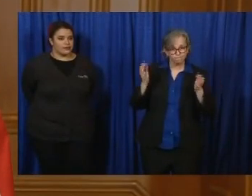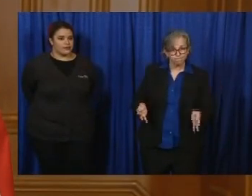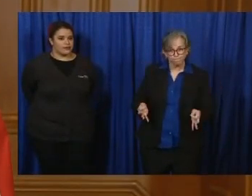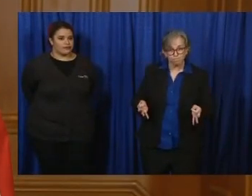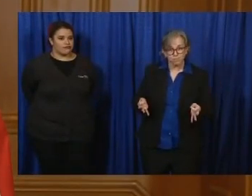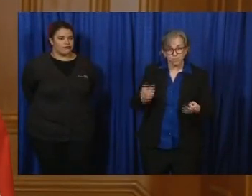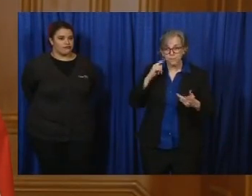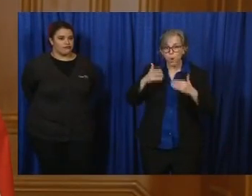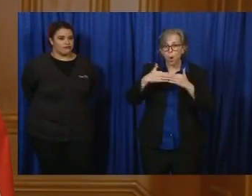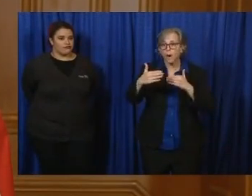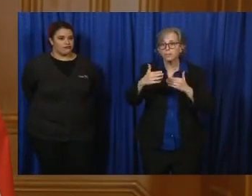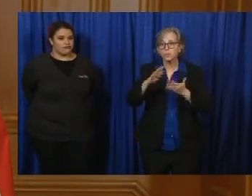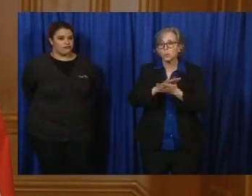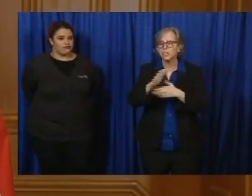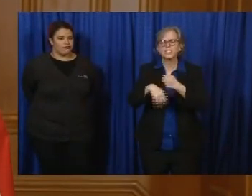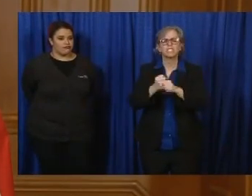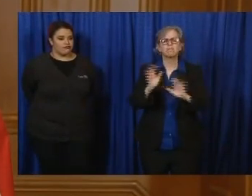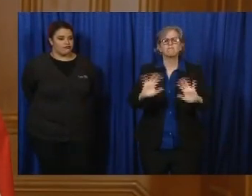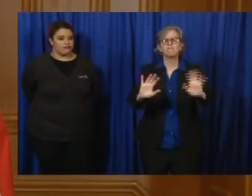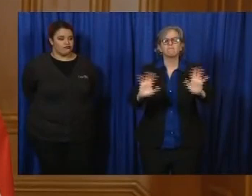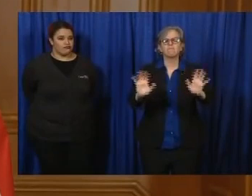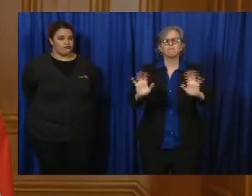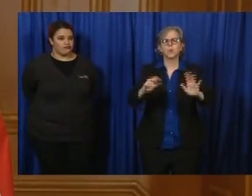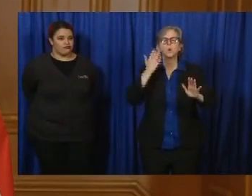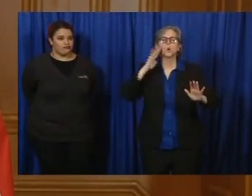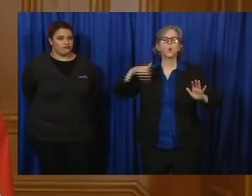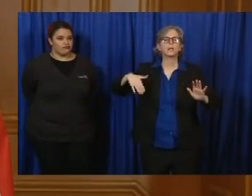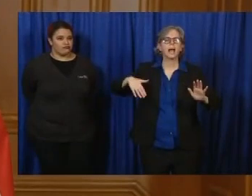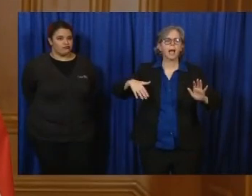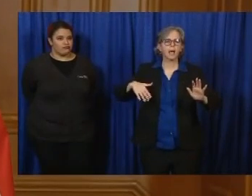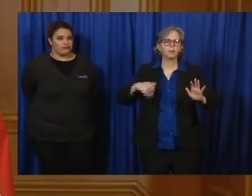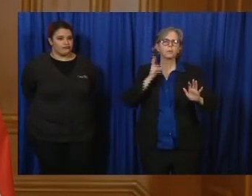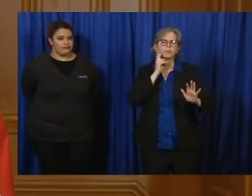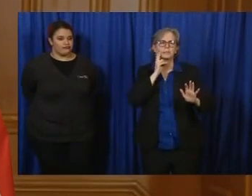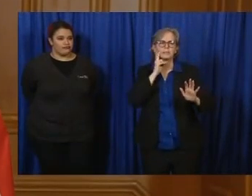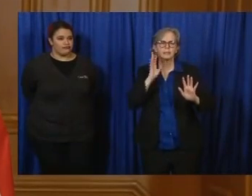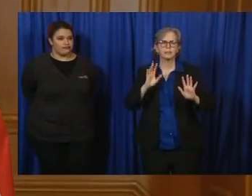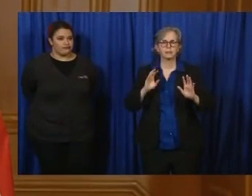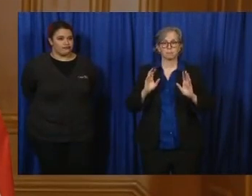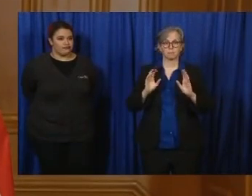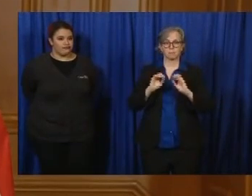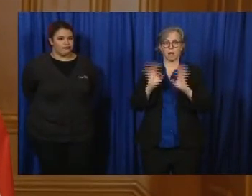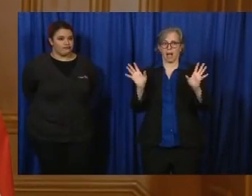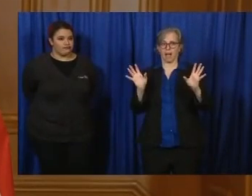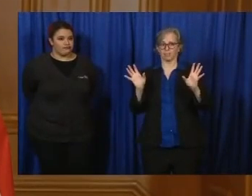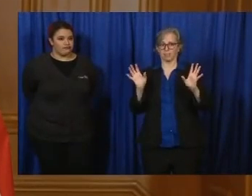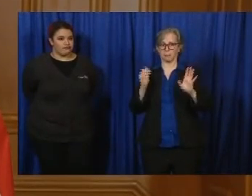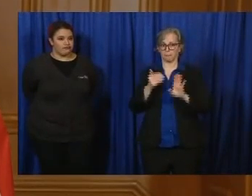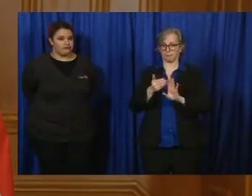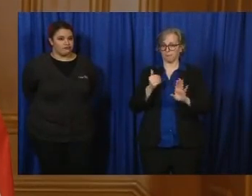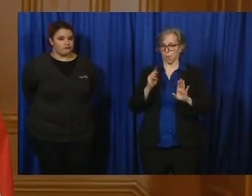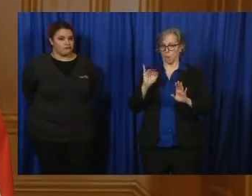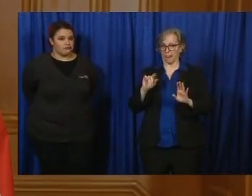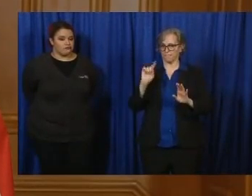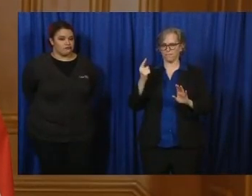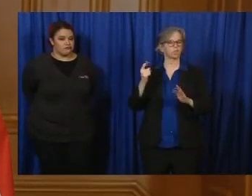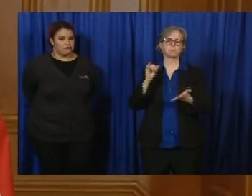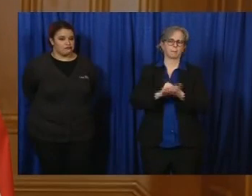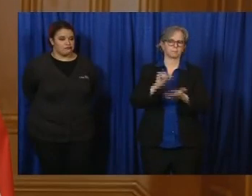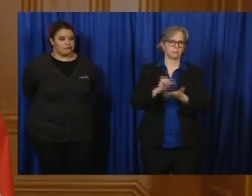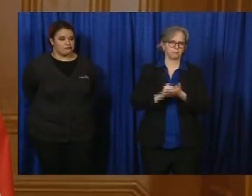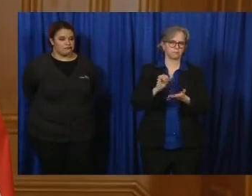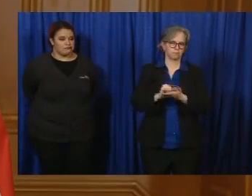to be. But it's clear that we're not going to be back in the classroom before May 1. And so we want to signal to